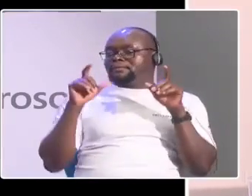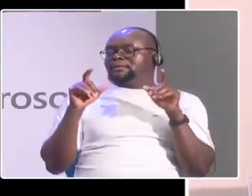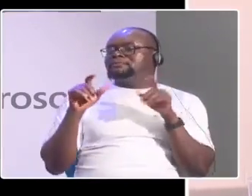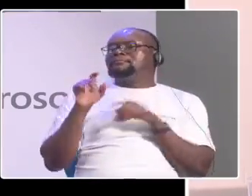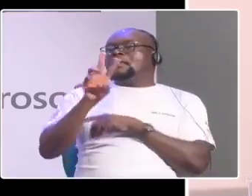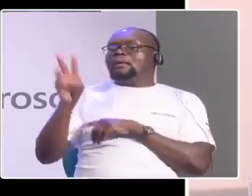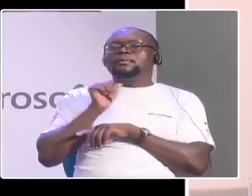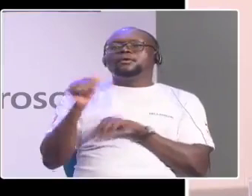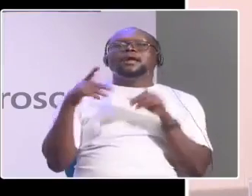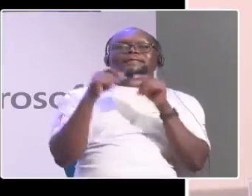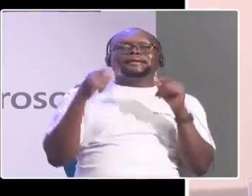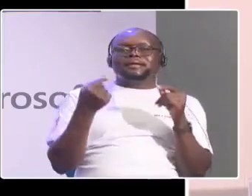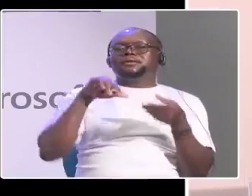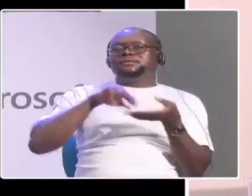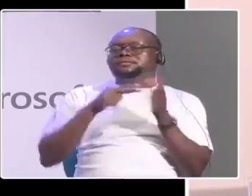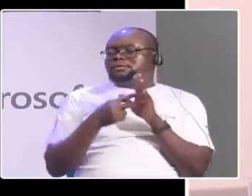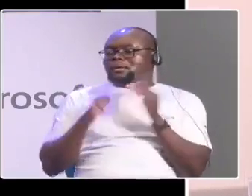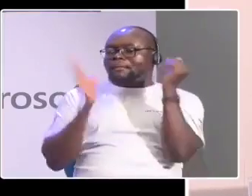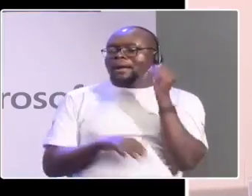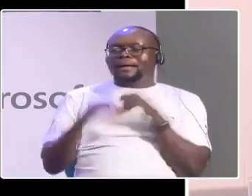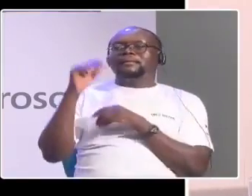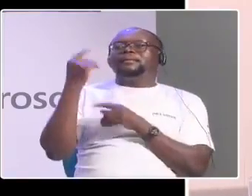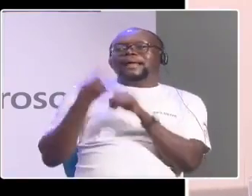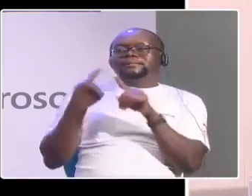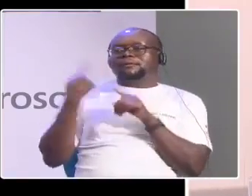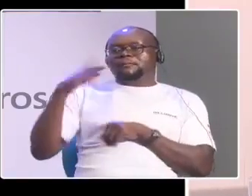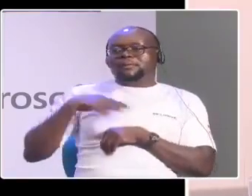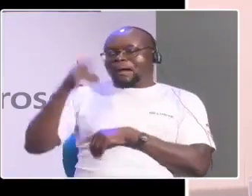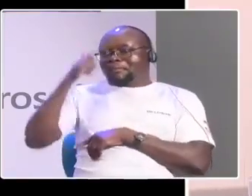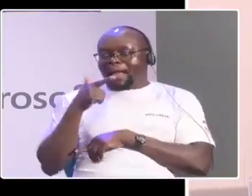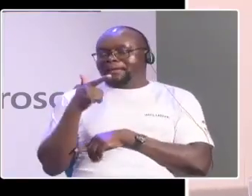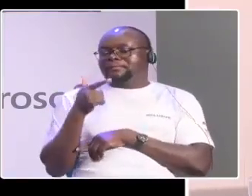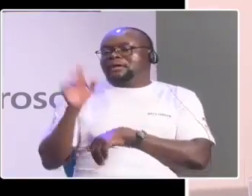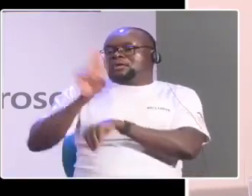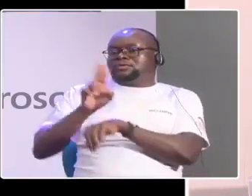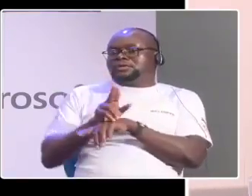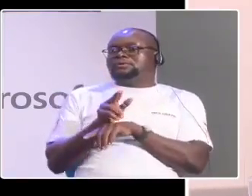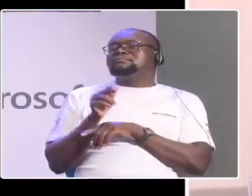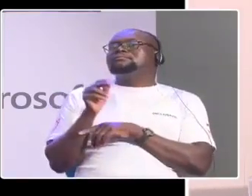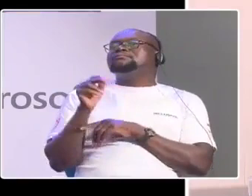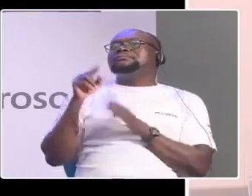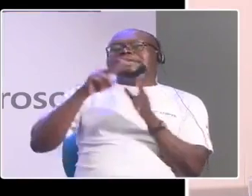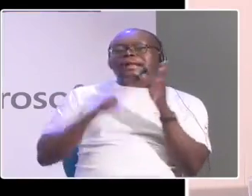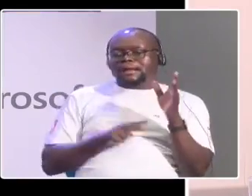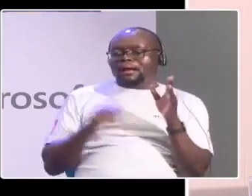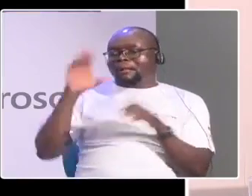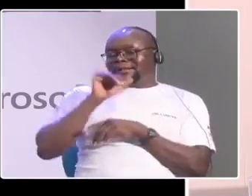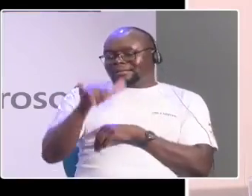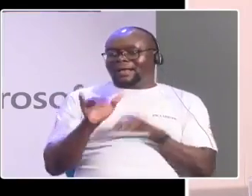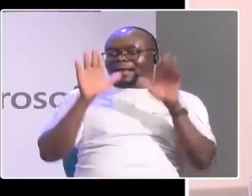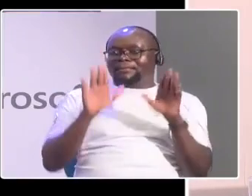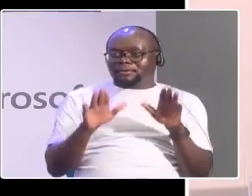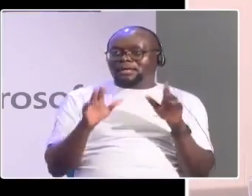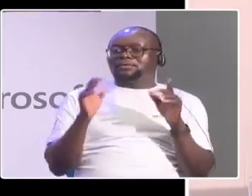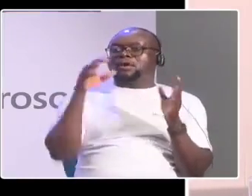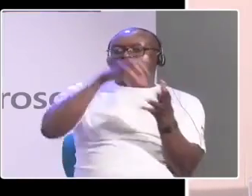alt text. So it's a really bad experience for people who are blind and low vision using a screen reader, missing out on all of that important